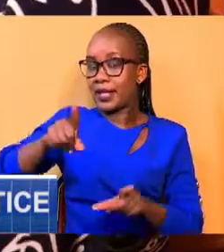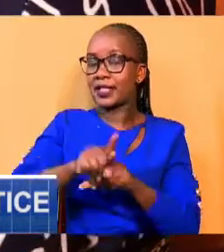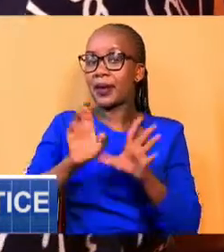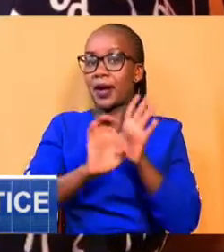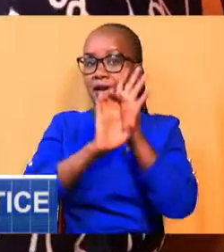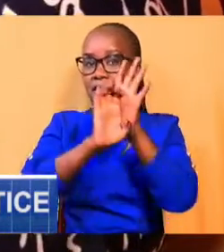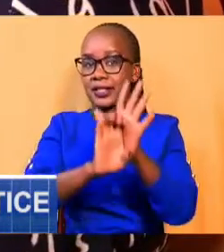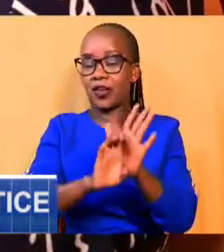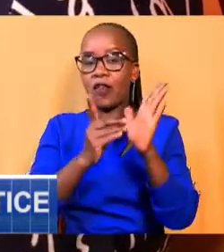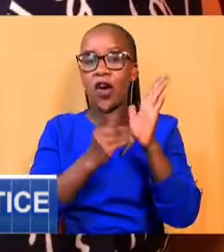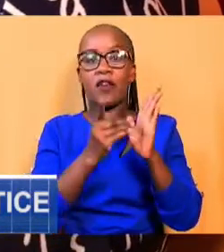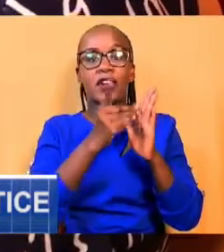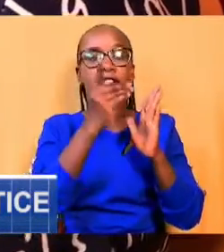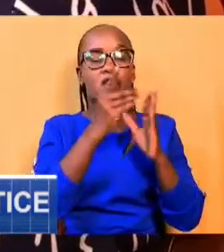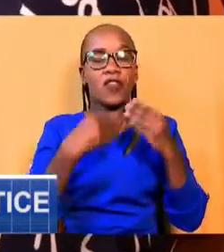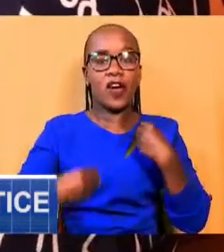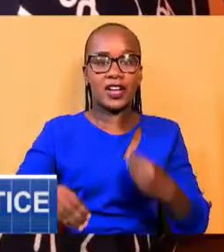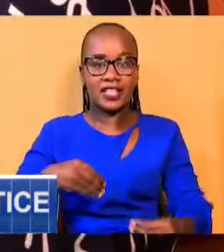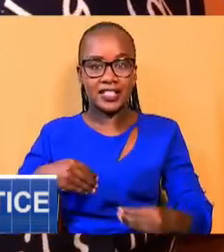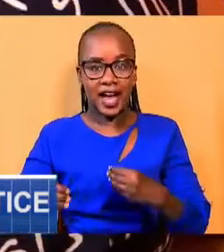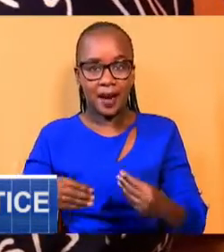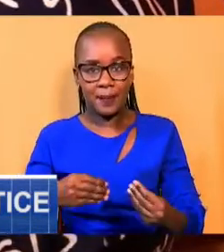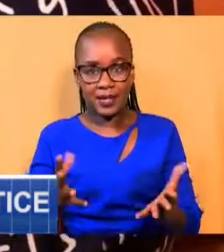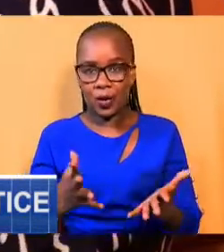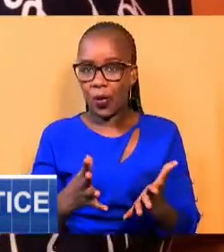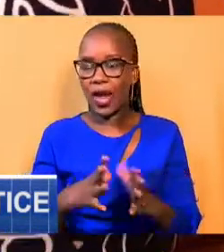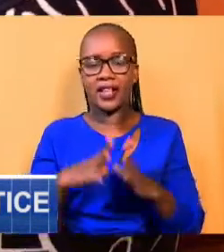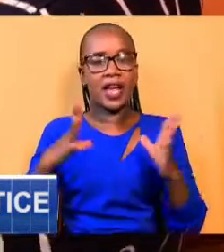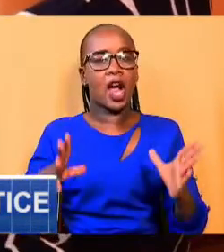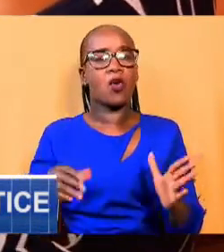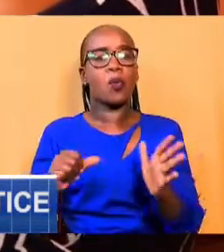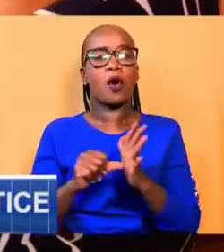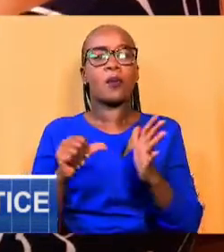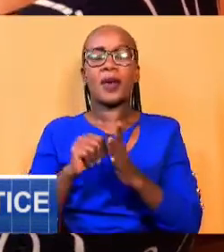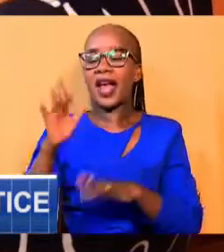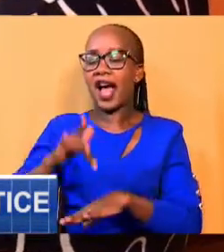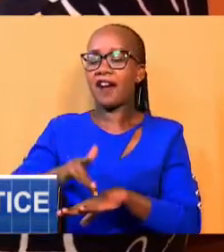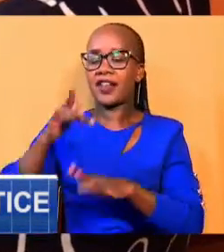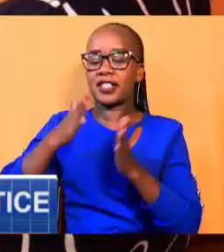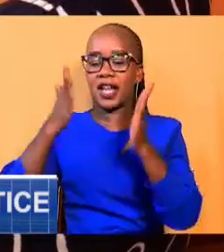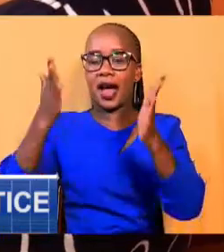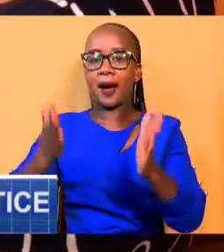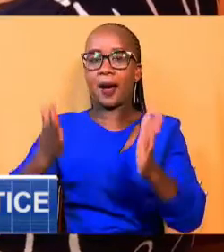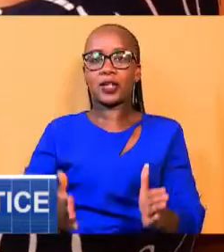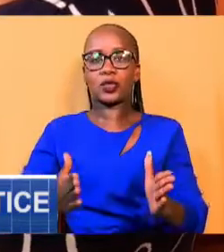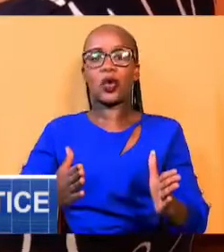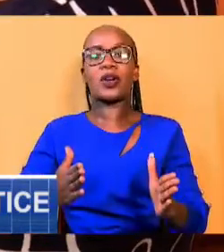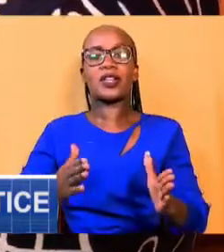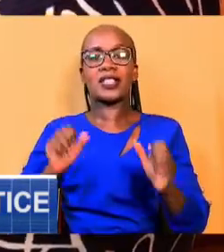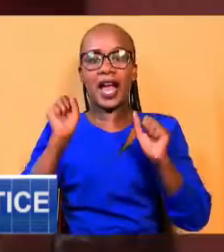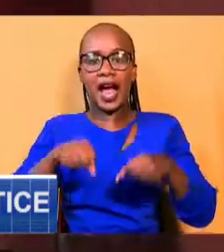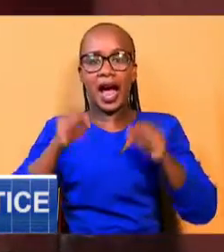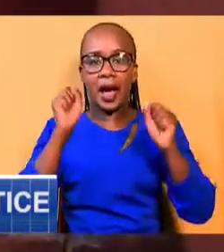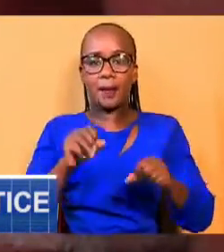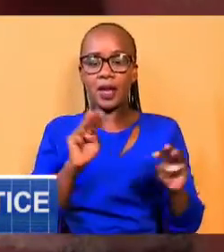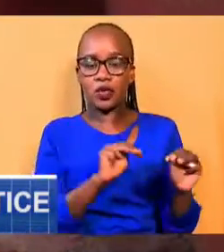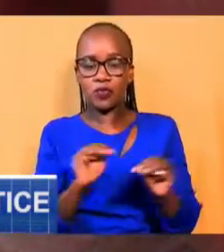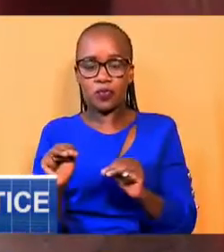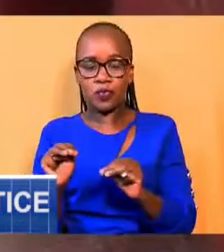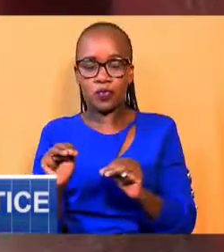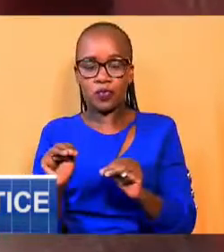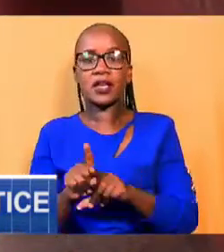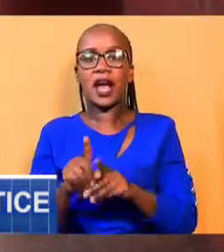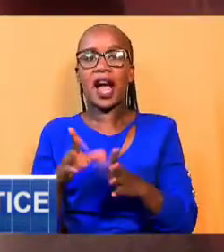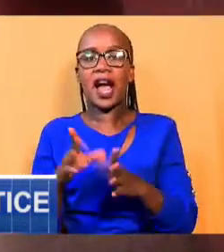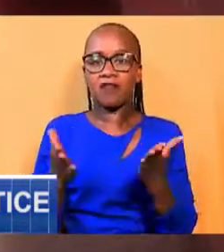an example of developmental disability, is a group of disorders that affect a person's ability to move and